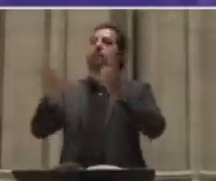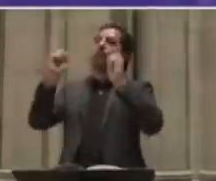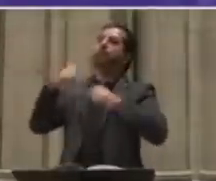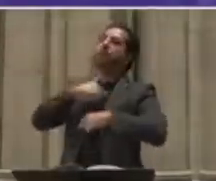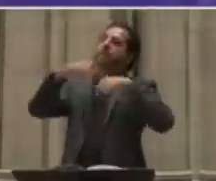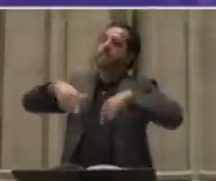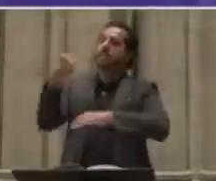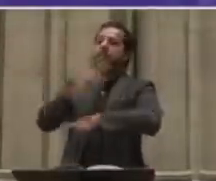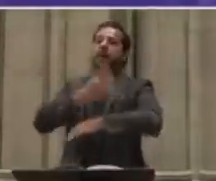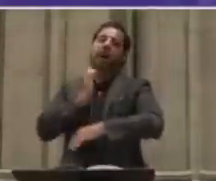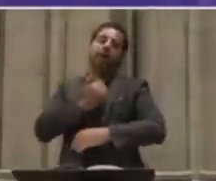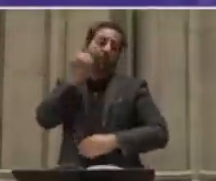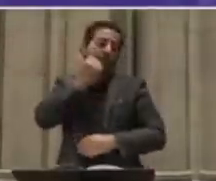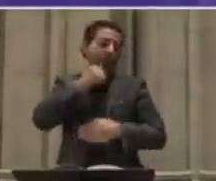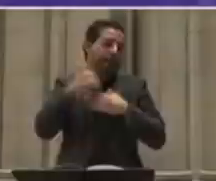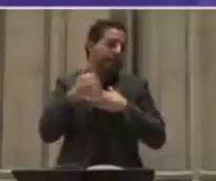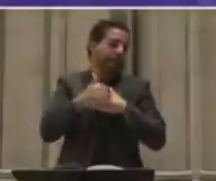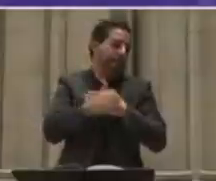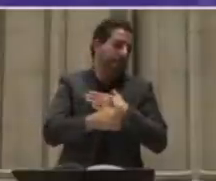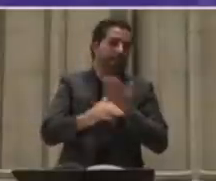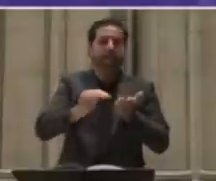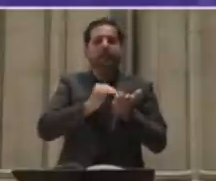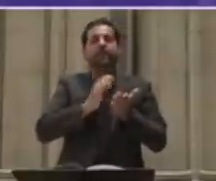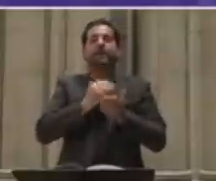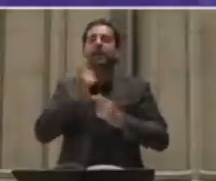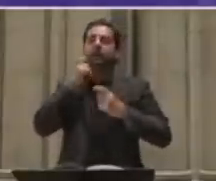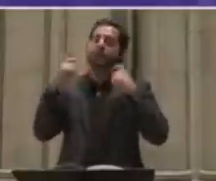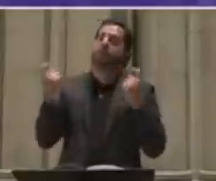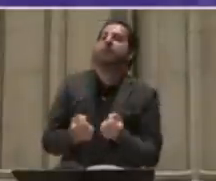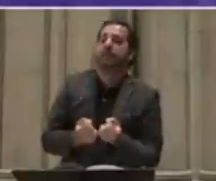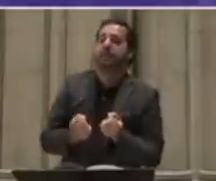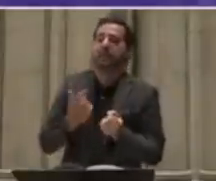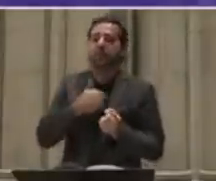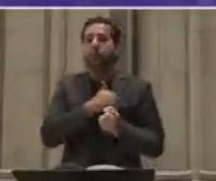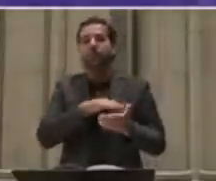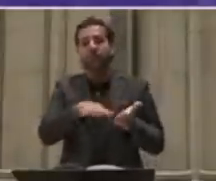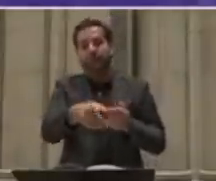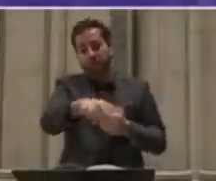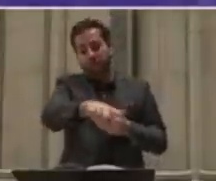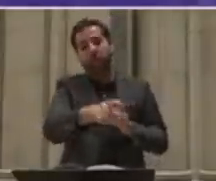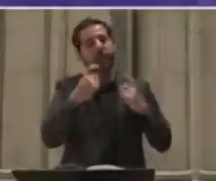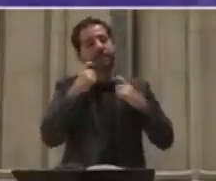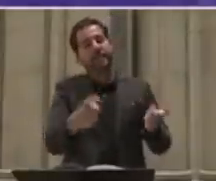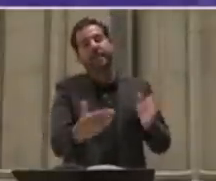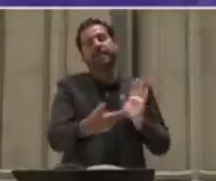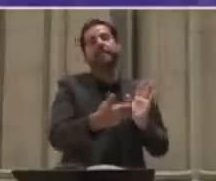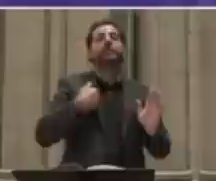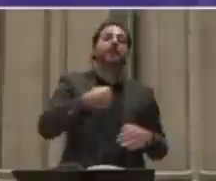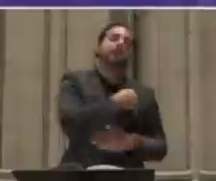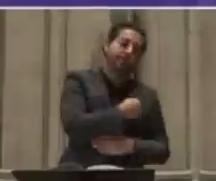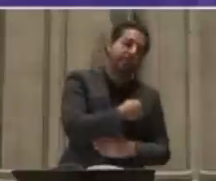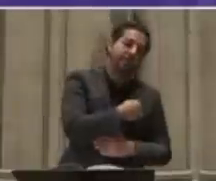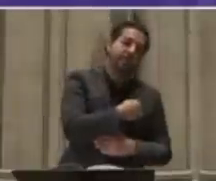Give us this day our daily bread, and forgive us our trespasses, as we forgive those who trespass